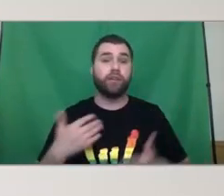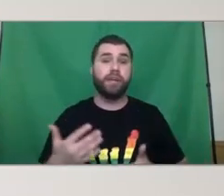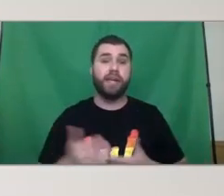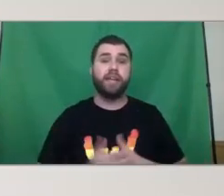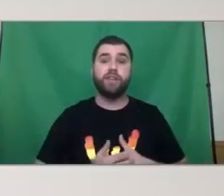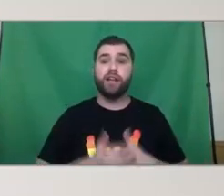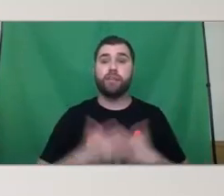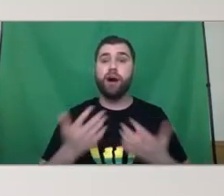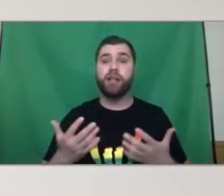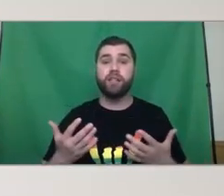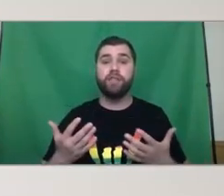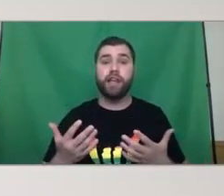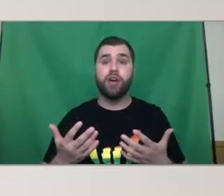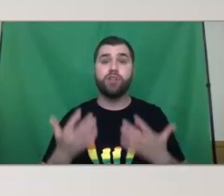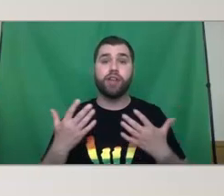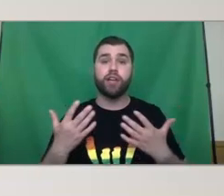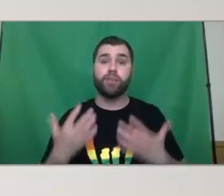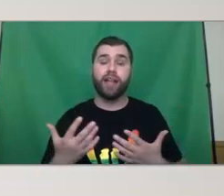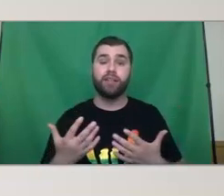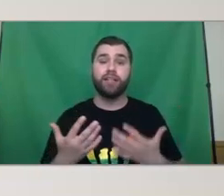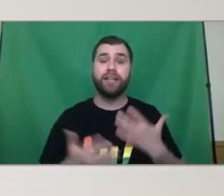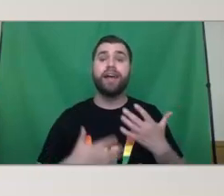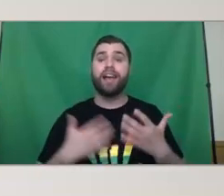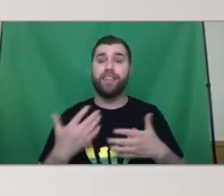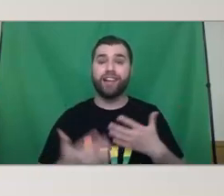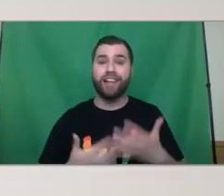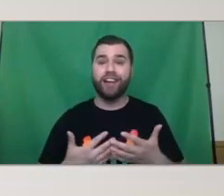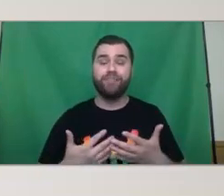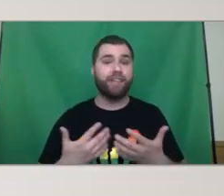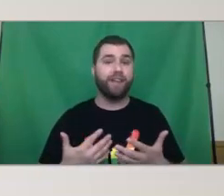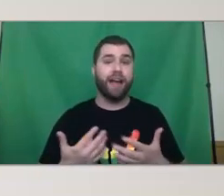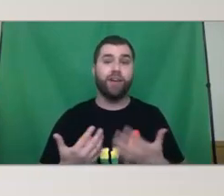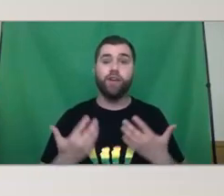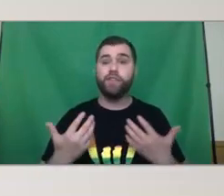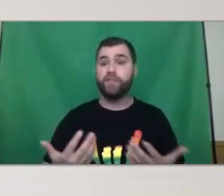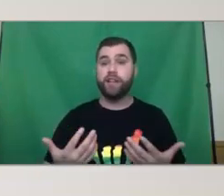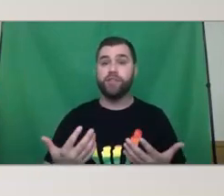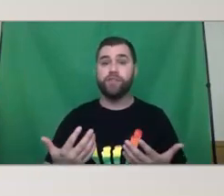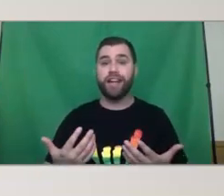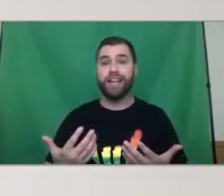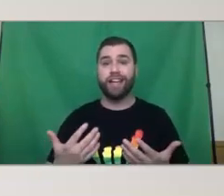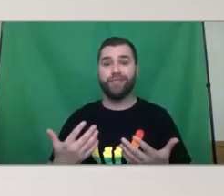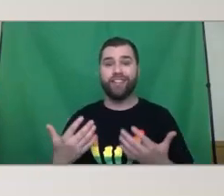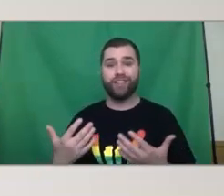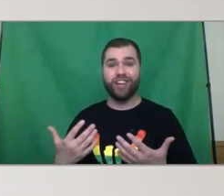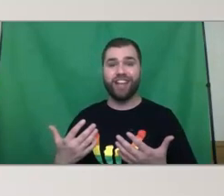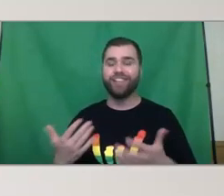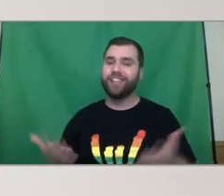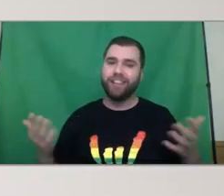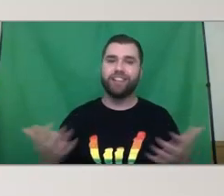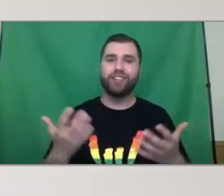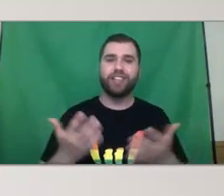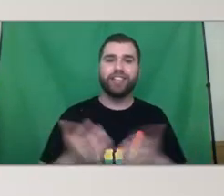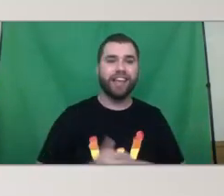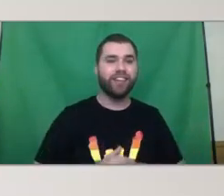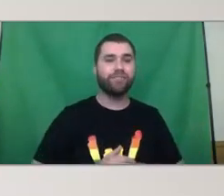your own speed. If you need to pause this video so that you can practice it and then catch up, that's fine. Or if you feel that you're ready and you're ready for the challenge,